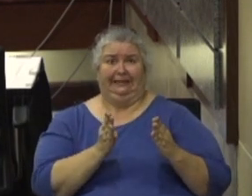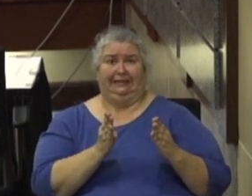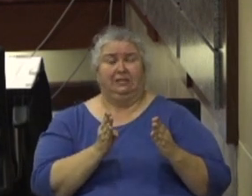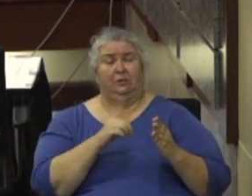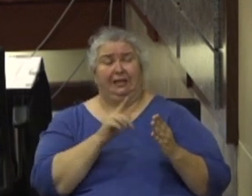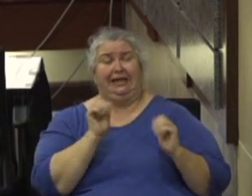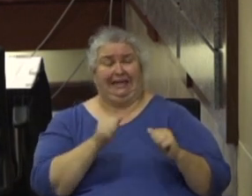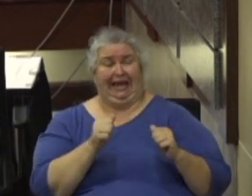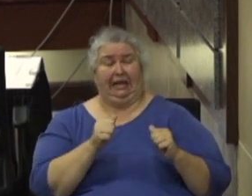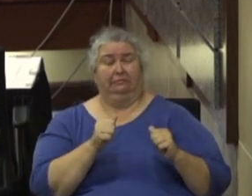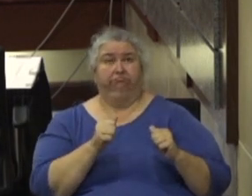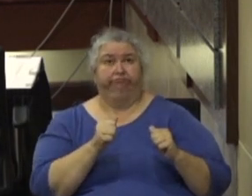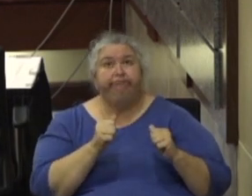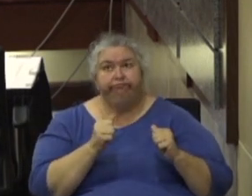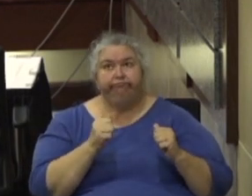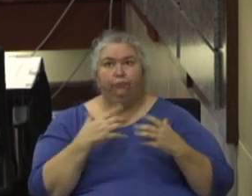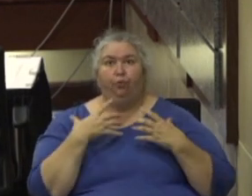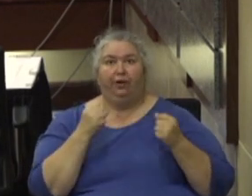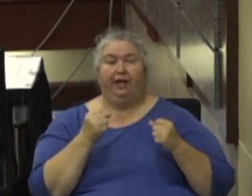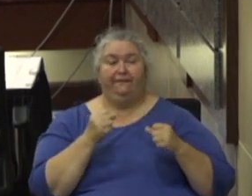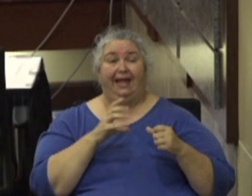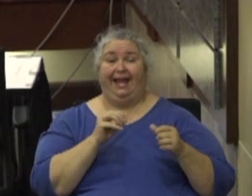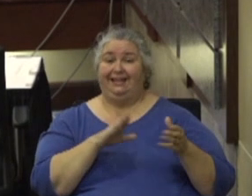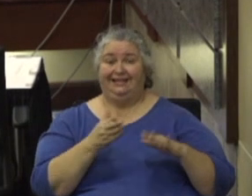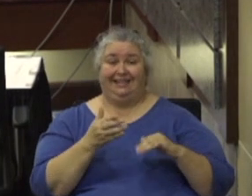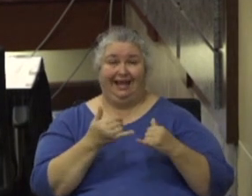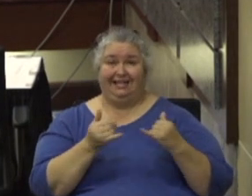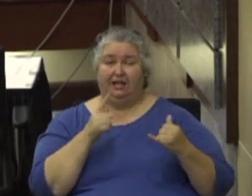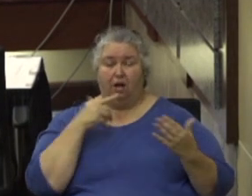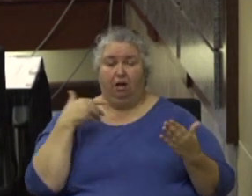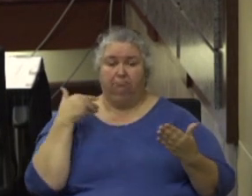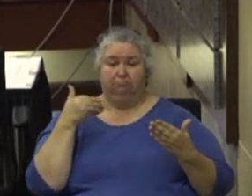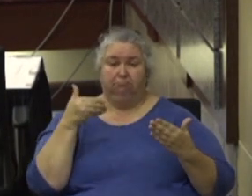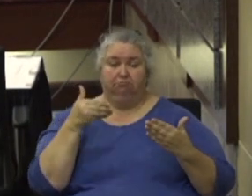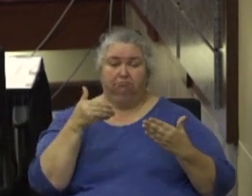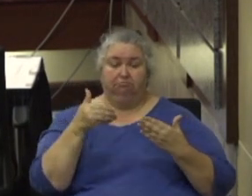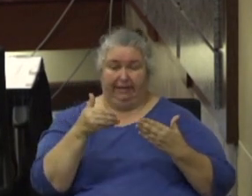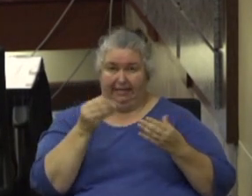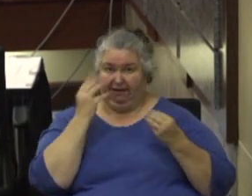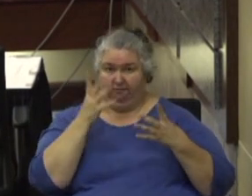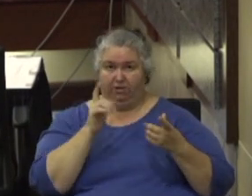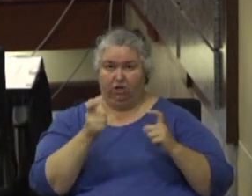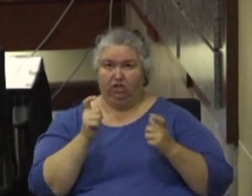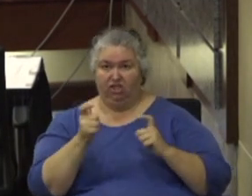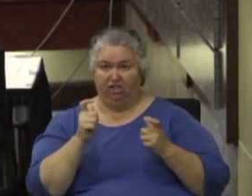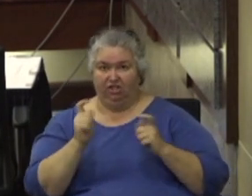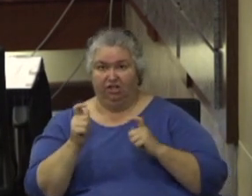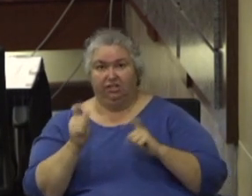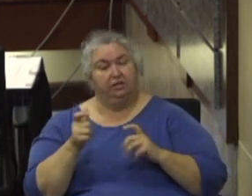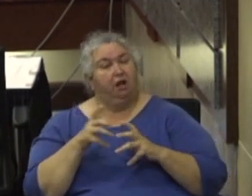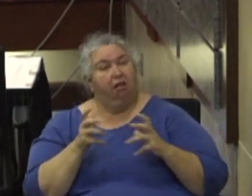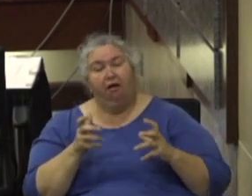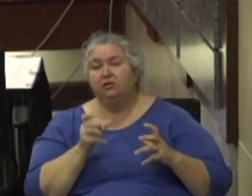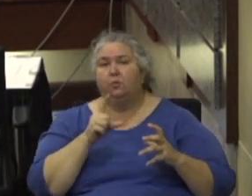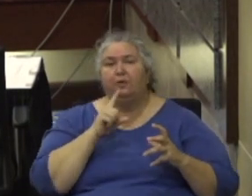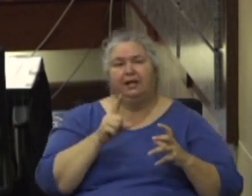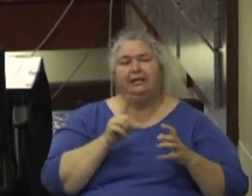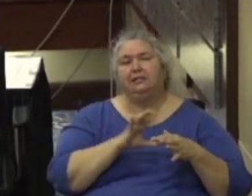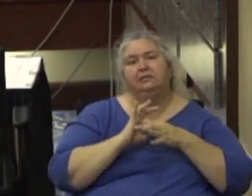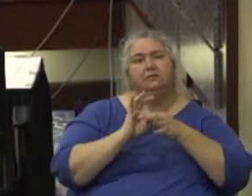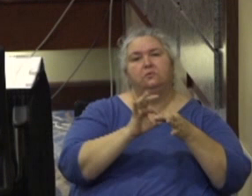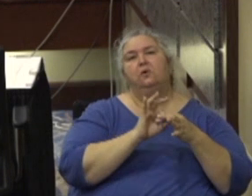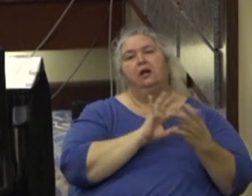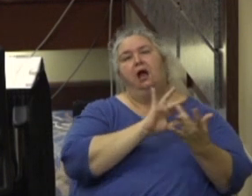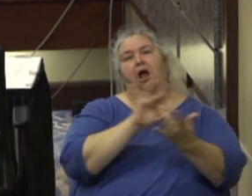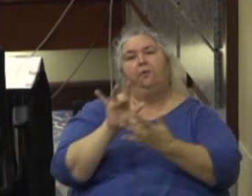recovery, and secondarily because the deadlines were really fast approaching and the information was changing a lot. So there's been a very coordinated outreach